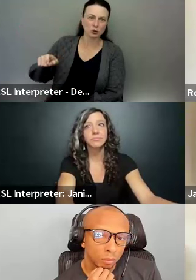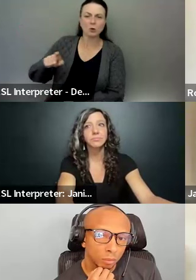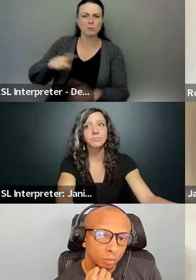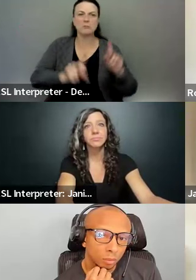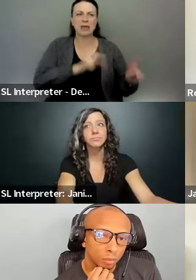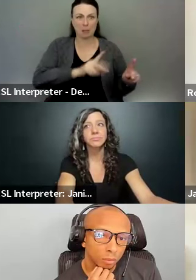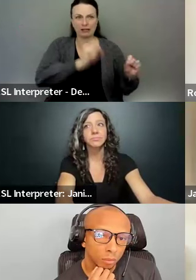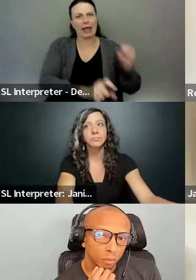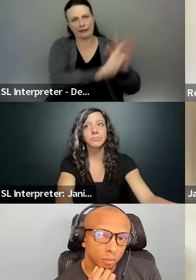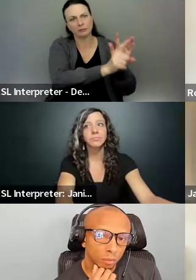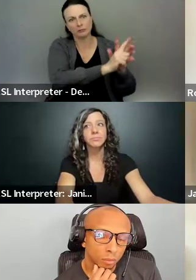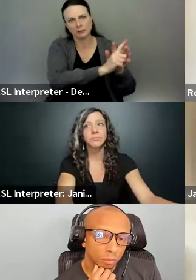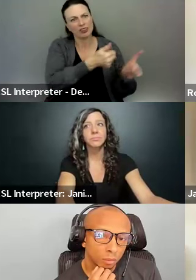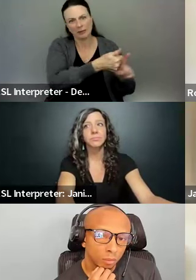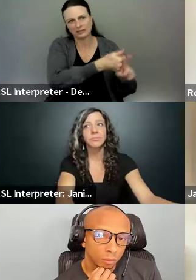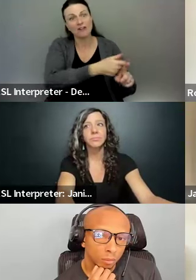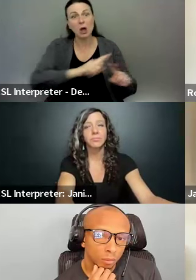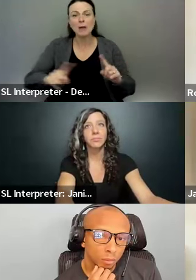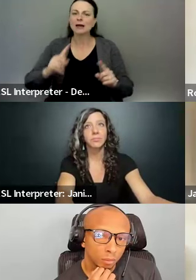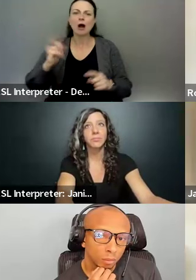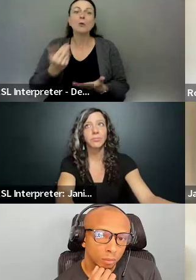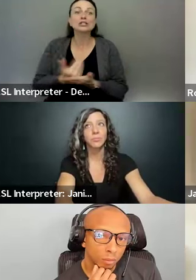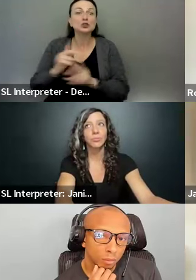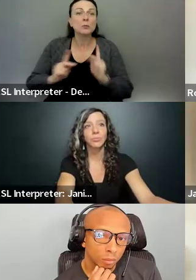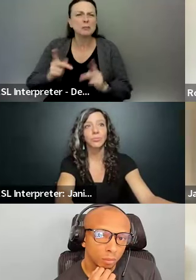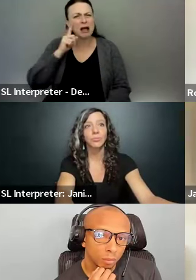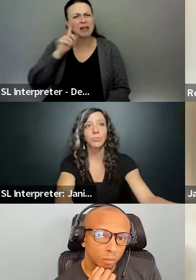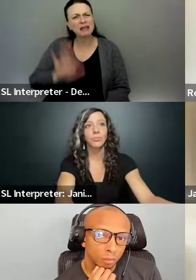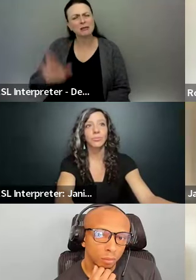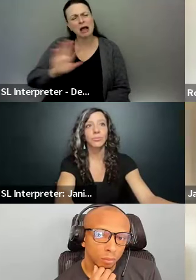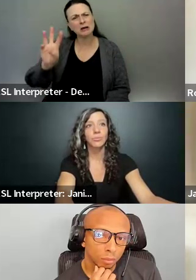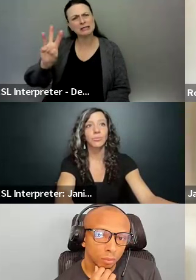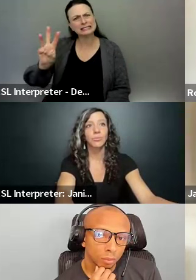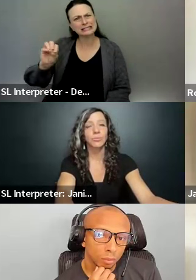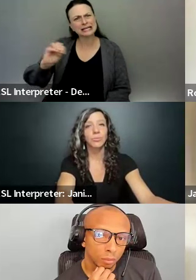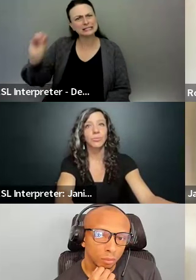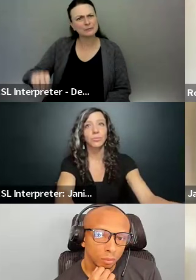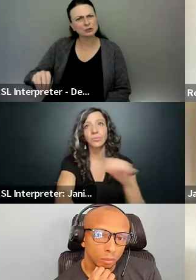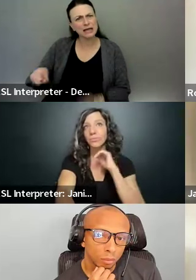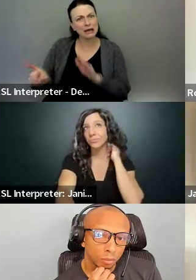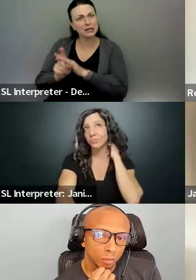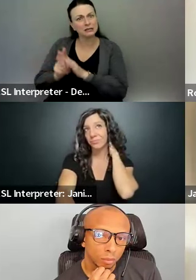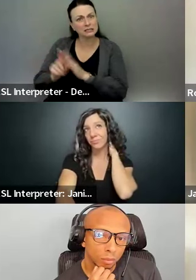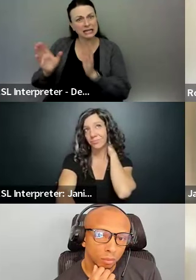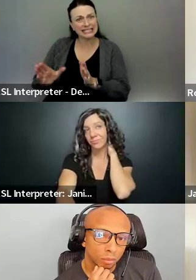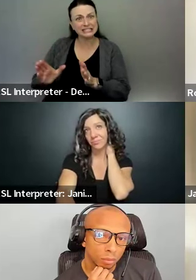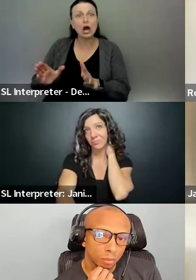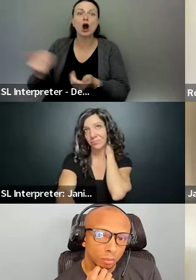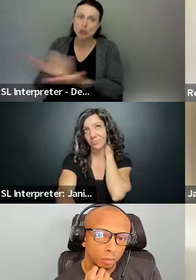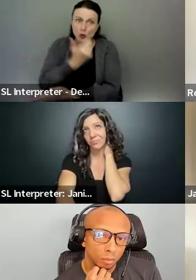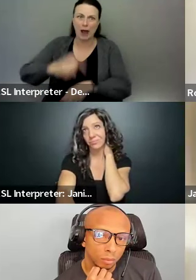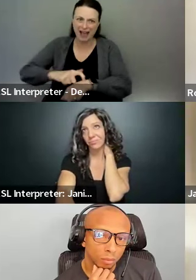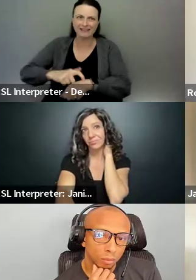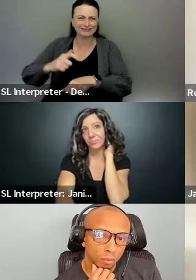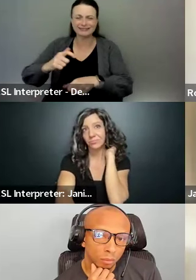I mean, there are always new people. I think about 60% of attendees each time at KubeCon are new.